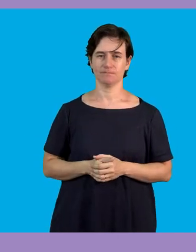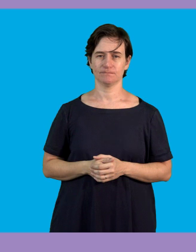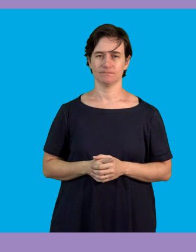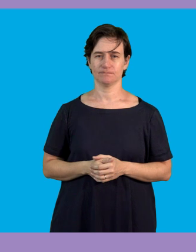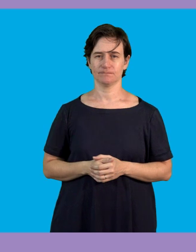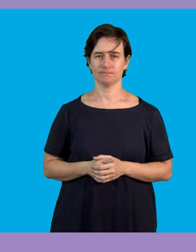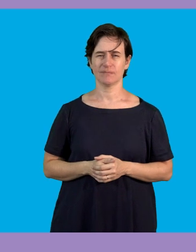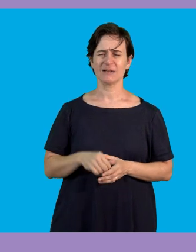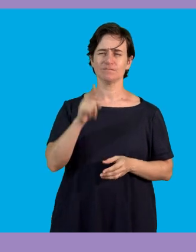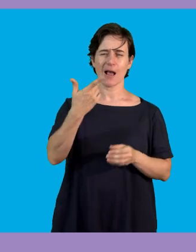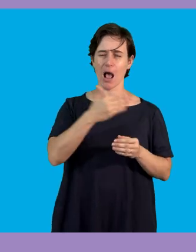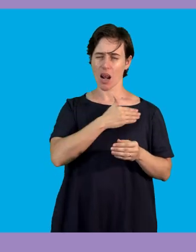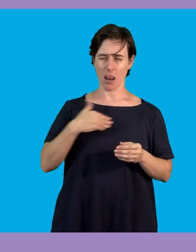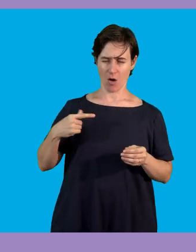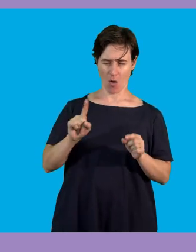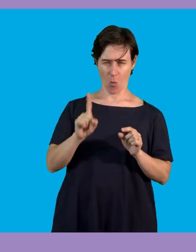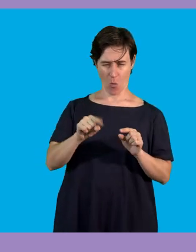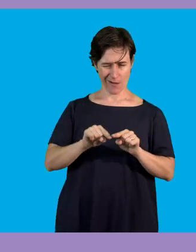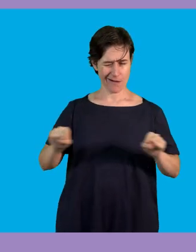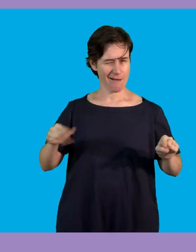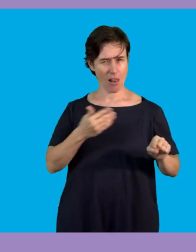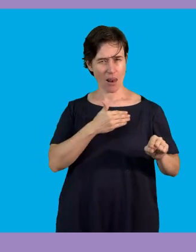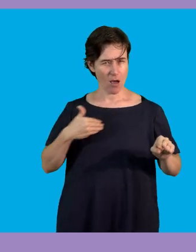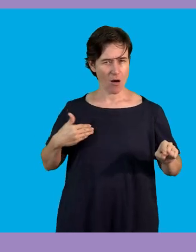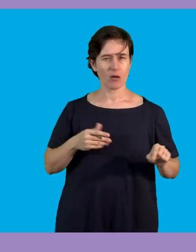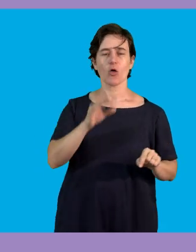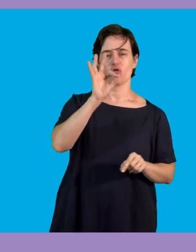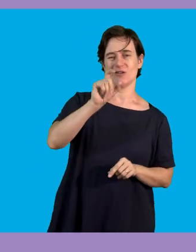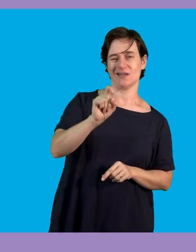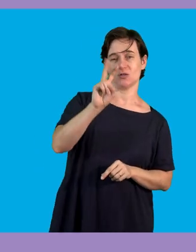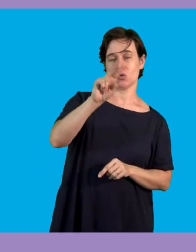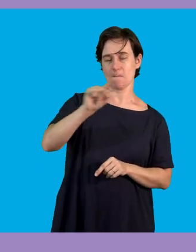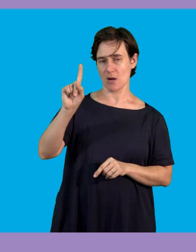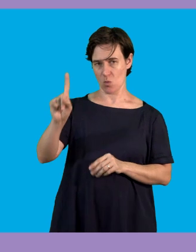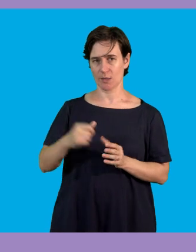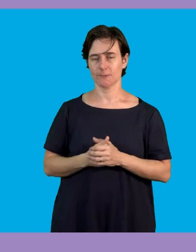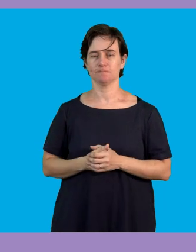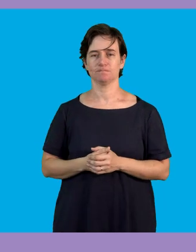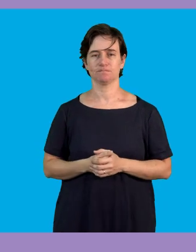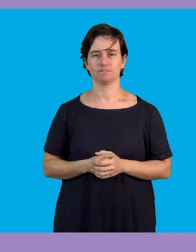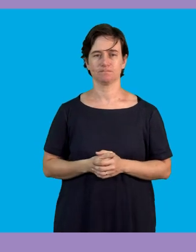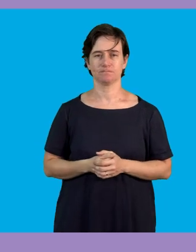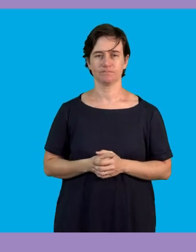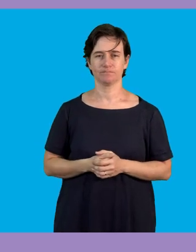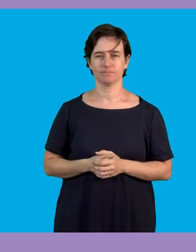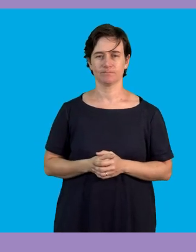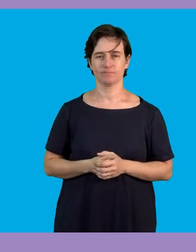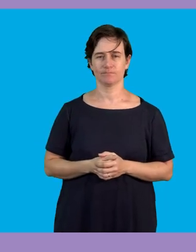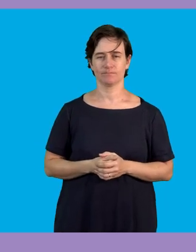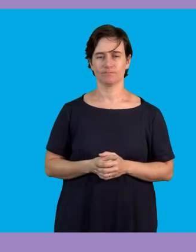sides. But we are told that a side equals to that. So now we're going to have x